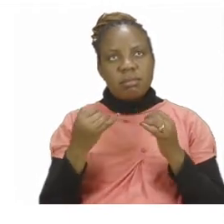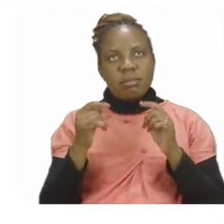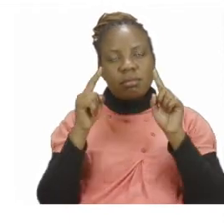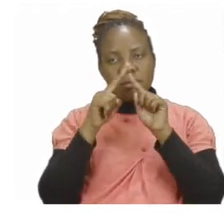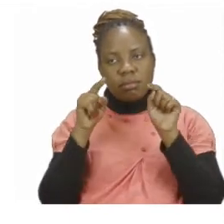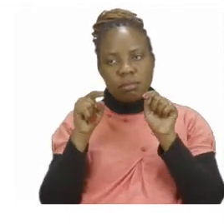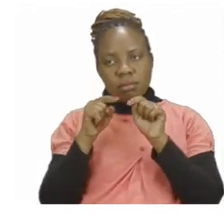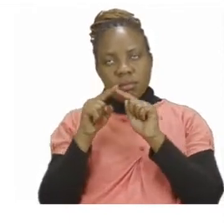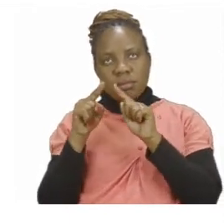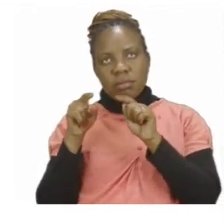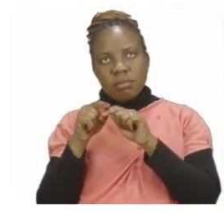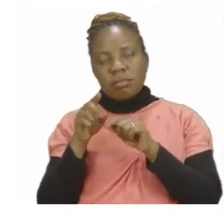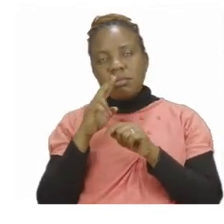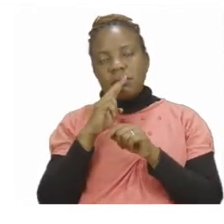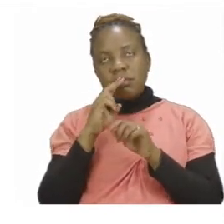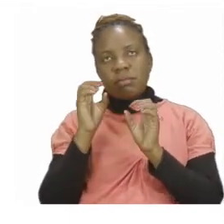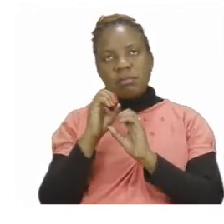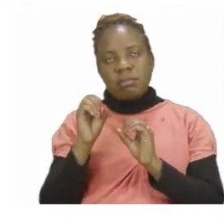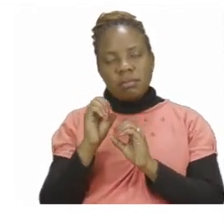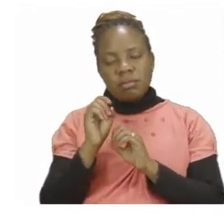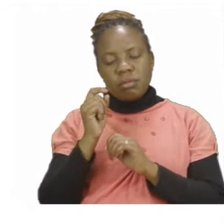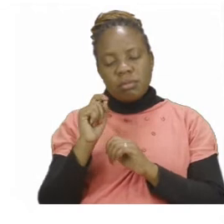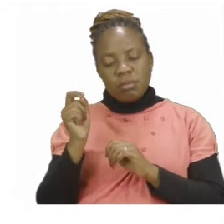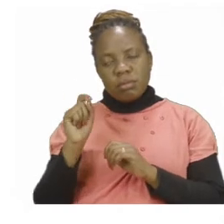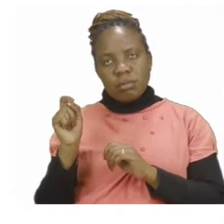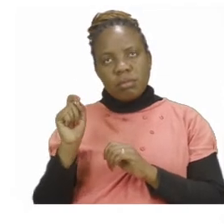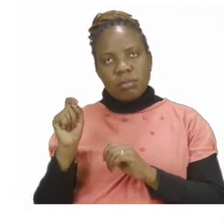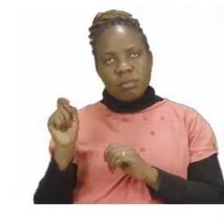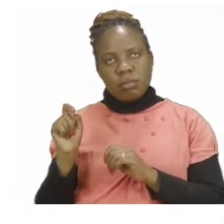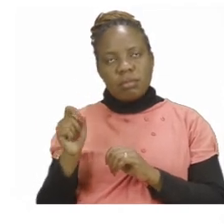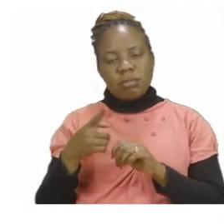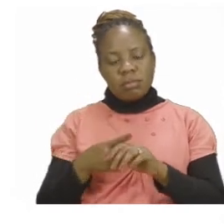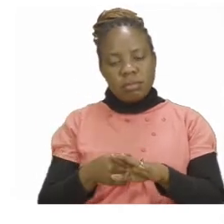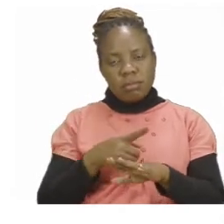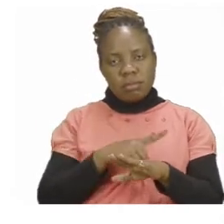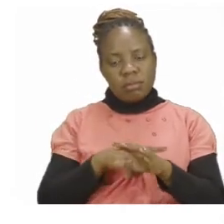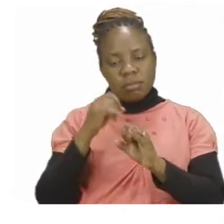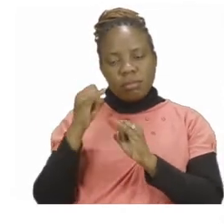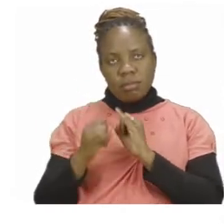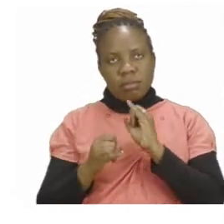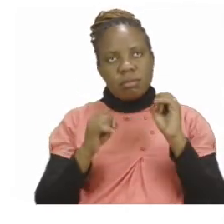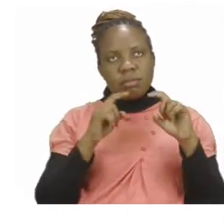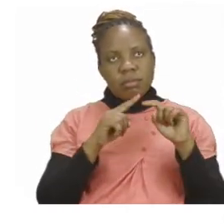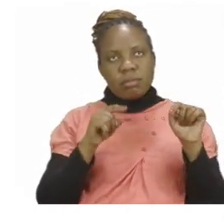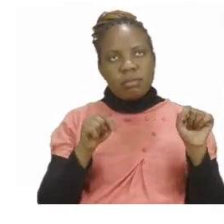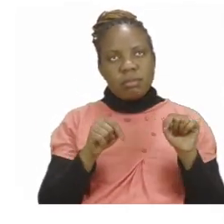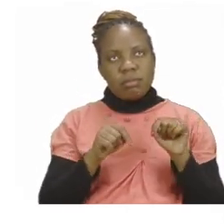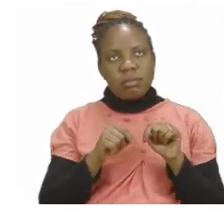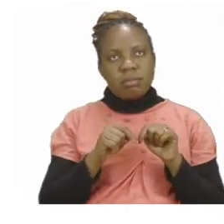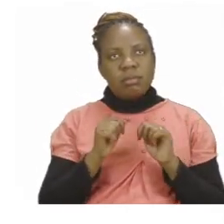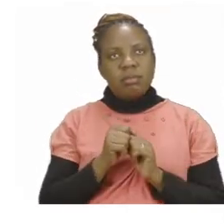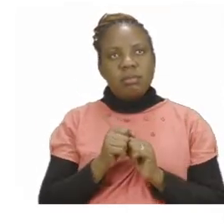the train sum. So there you will see you have sums and